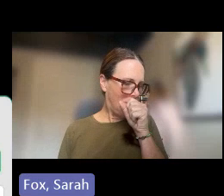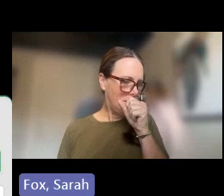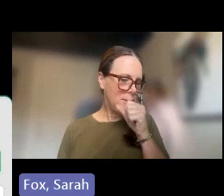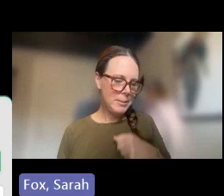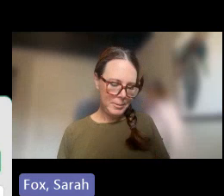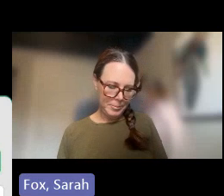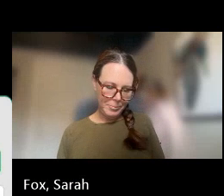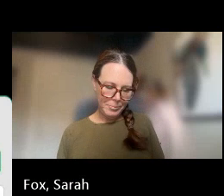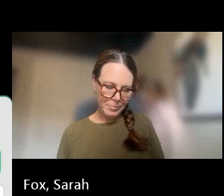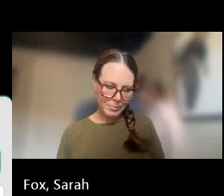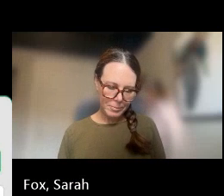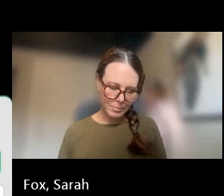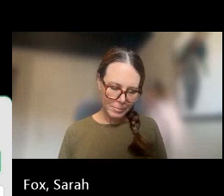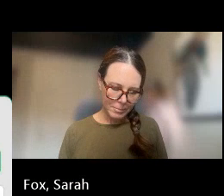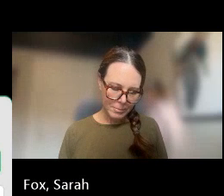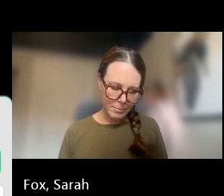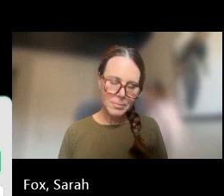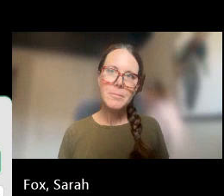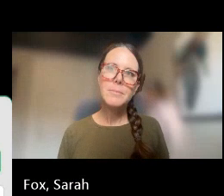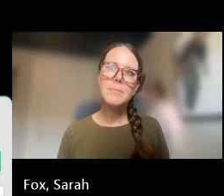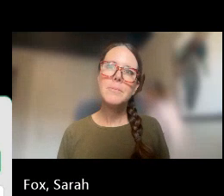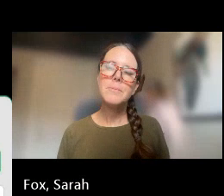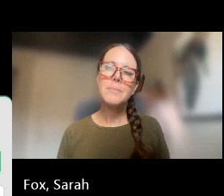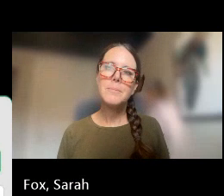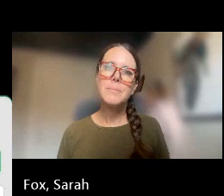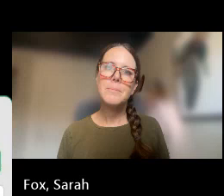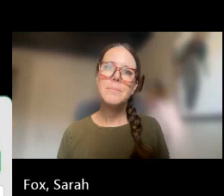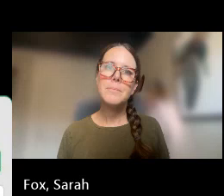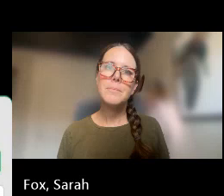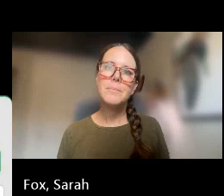We are on spend out. Up here.